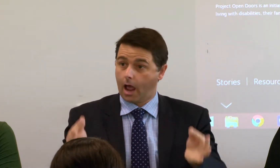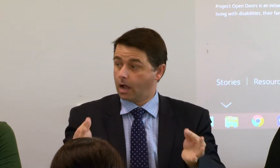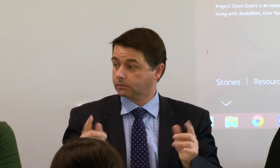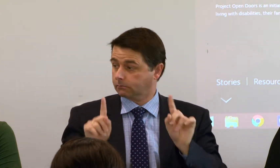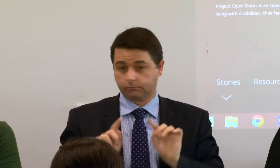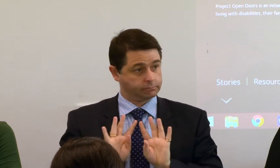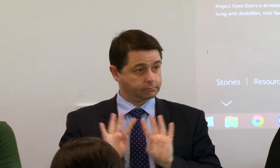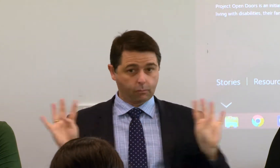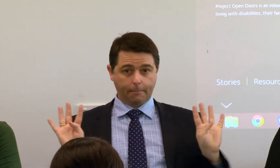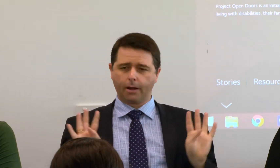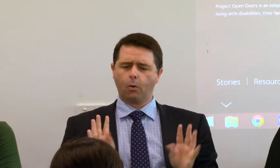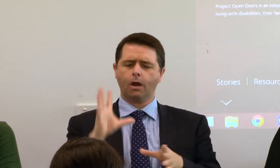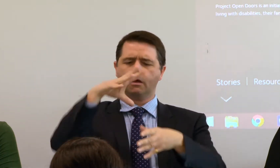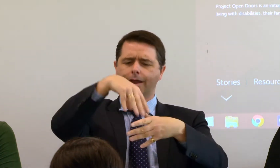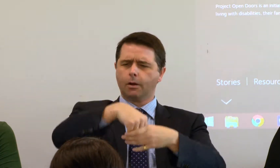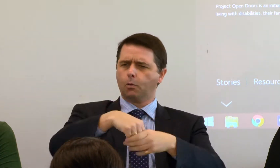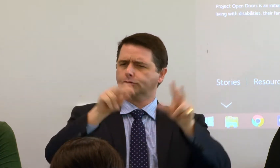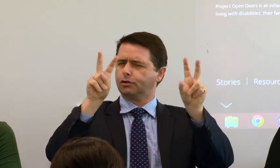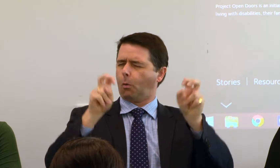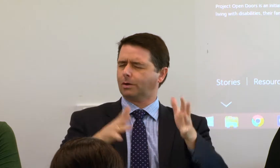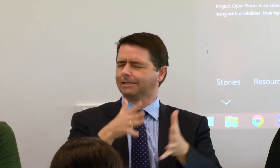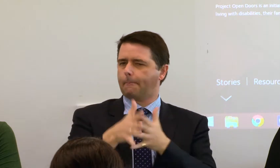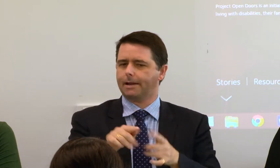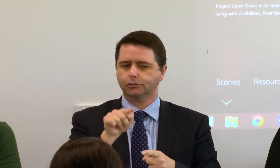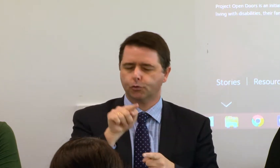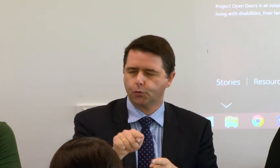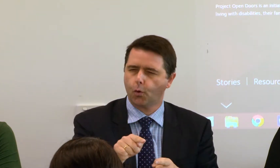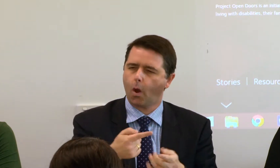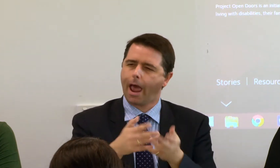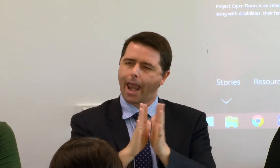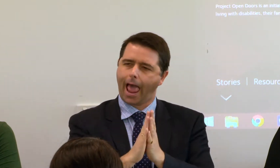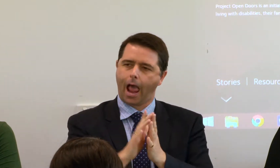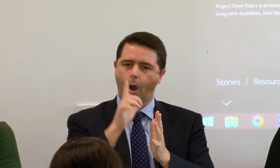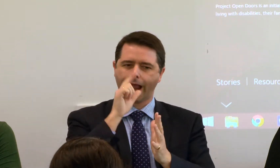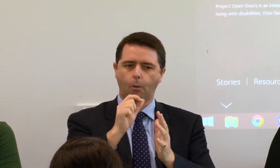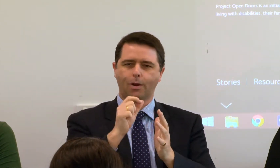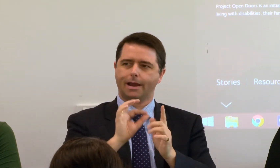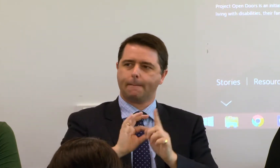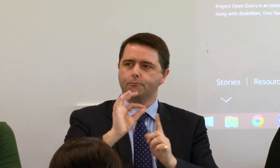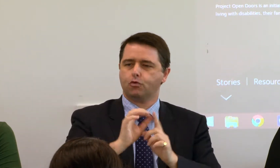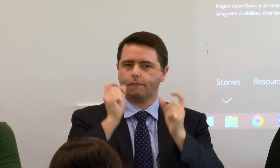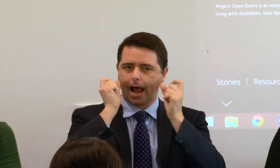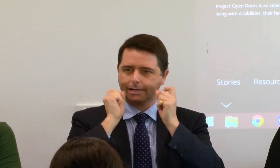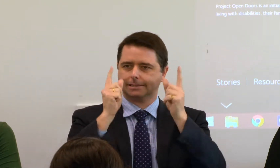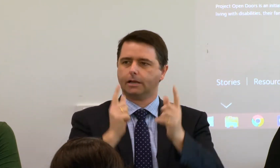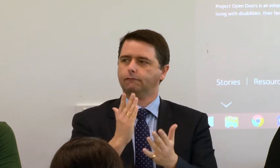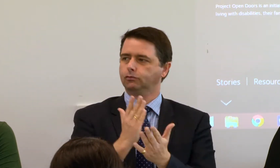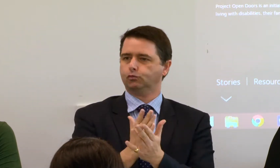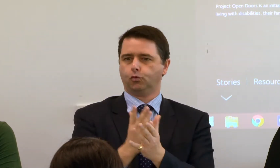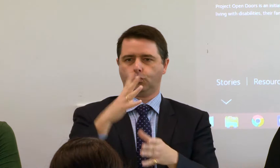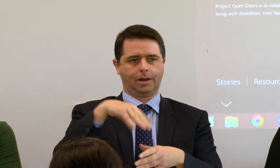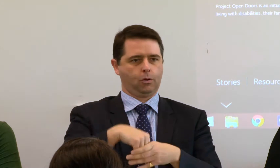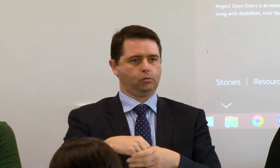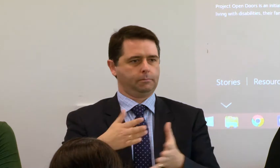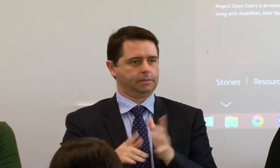That's something I might like to start by asking our panel. What does being inclusive or inclusion actually mean, and how can we